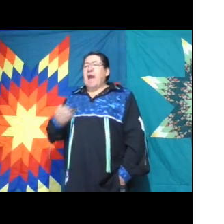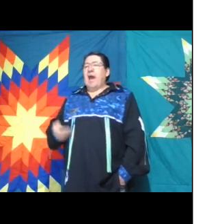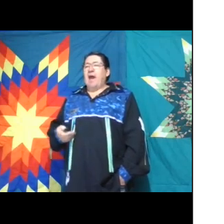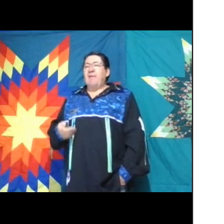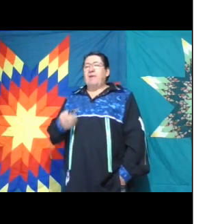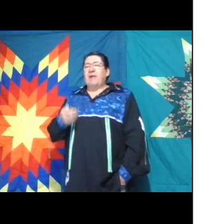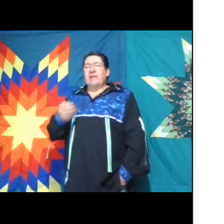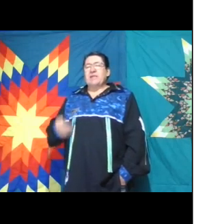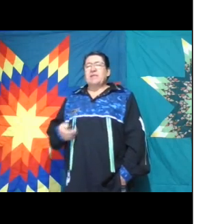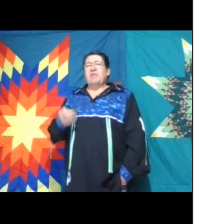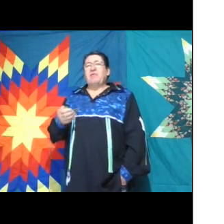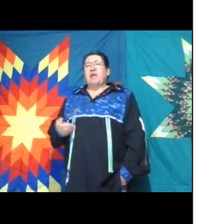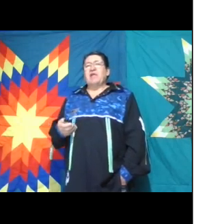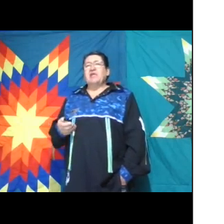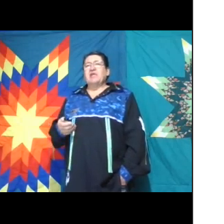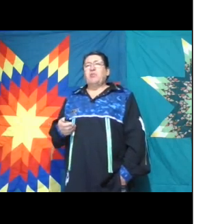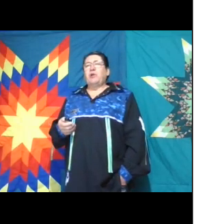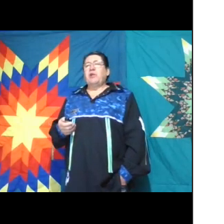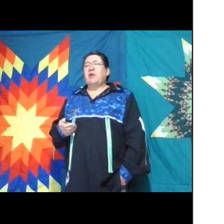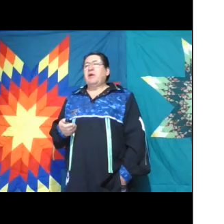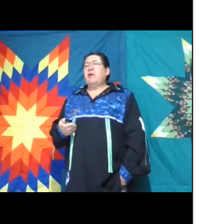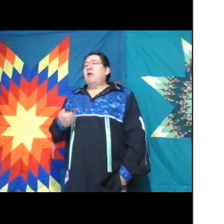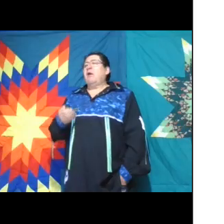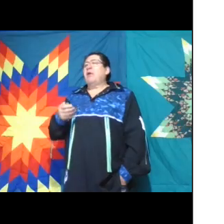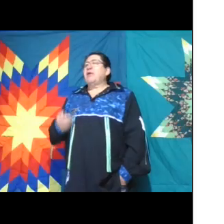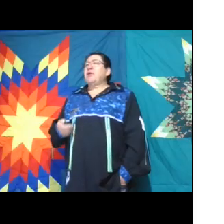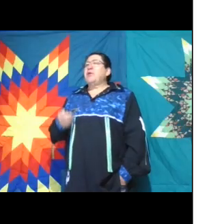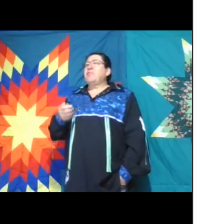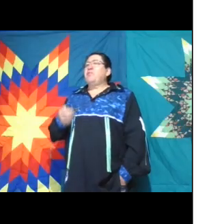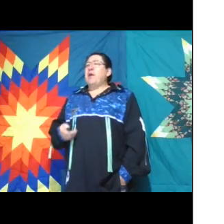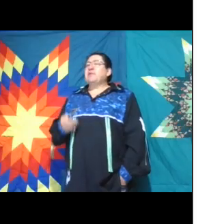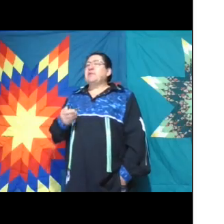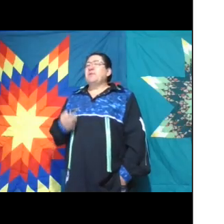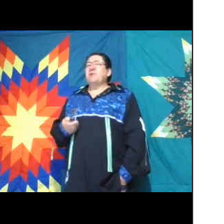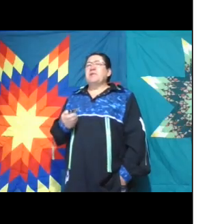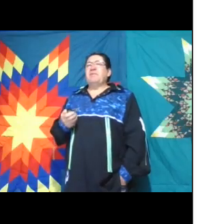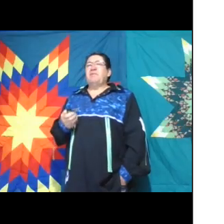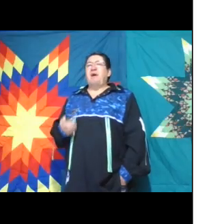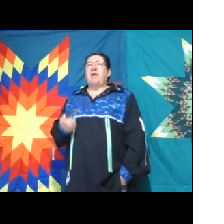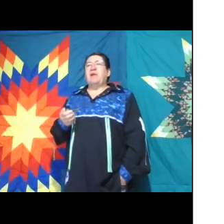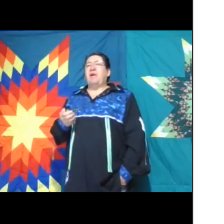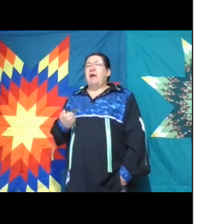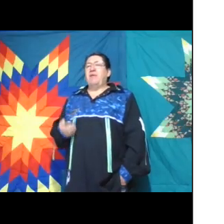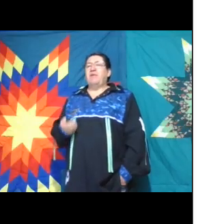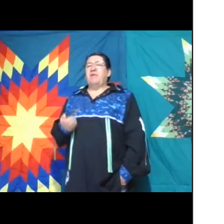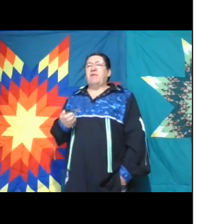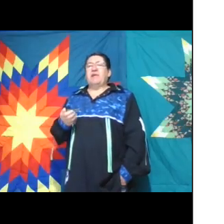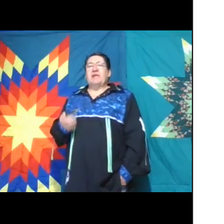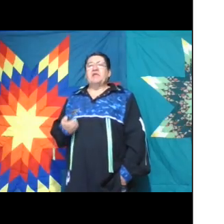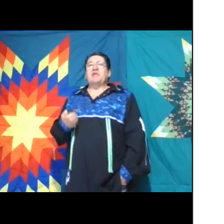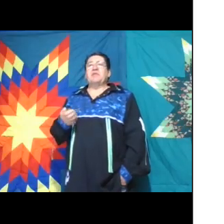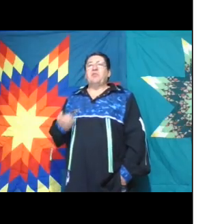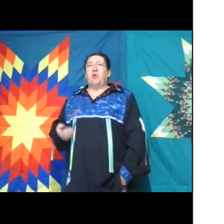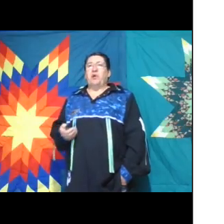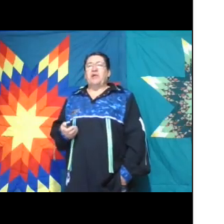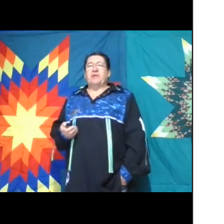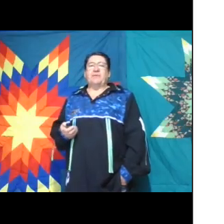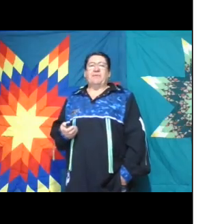already have an existing relationship with, are your best source to find other